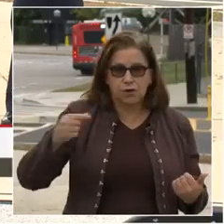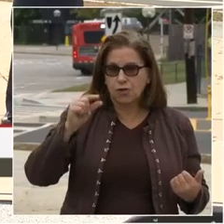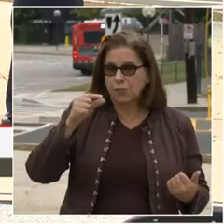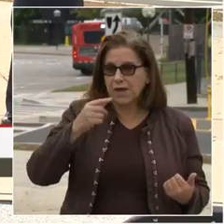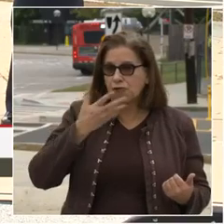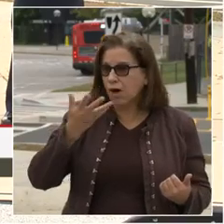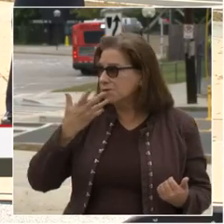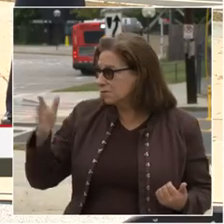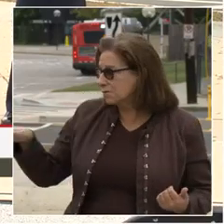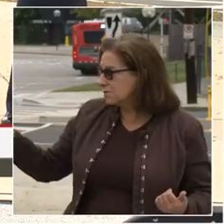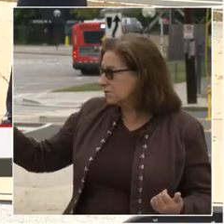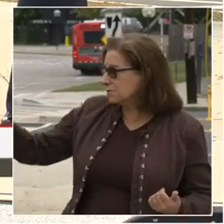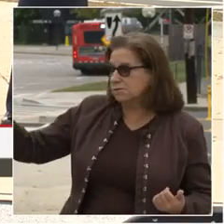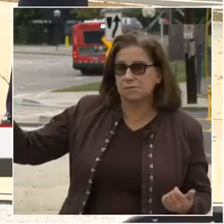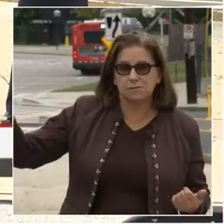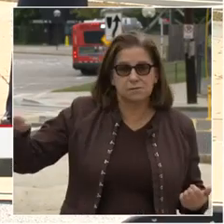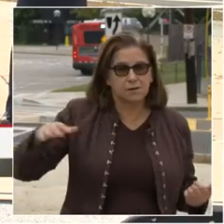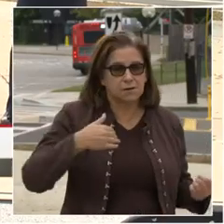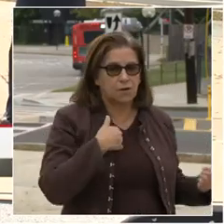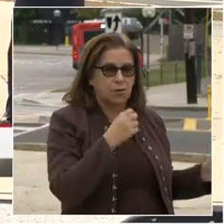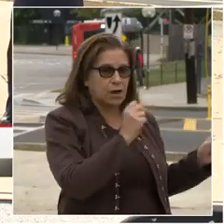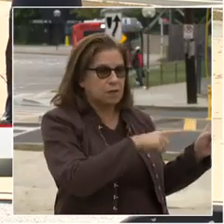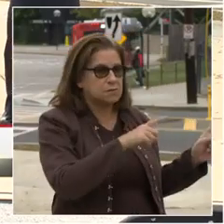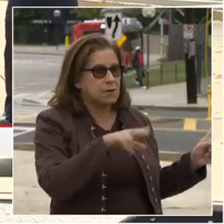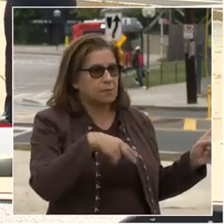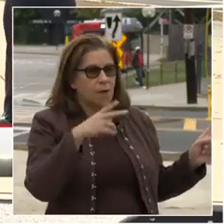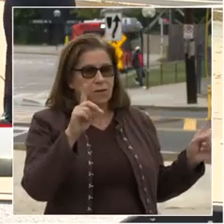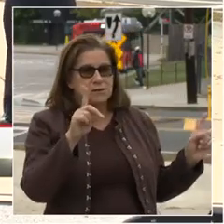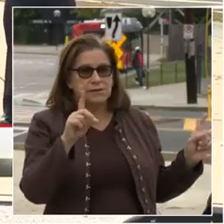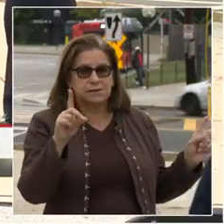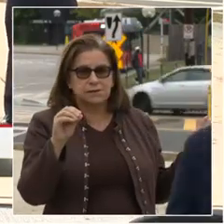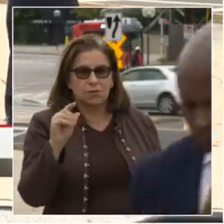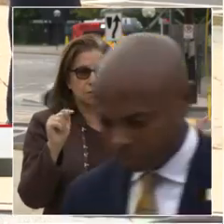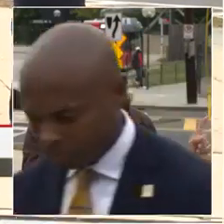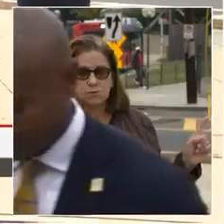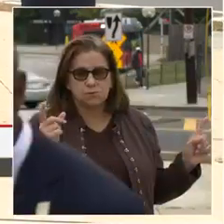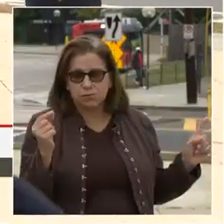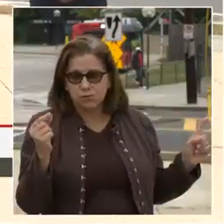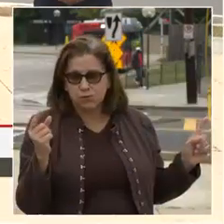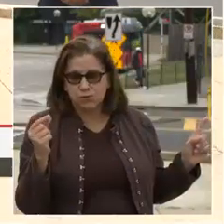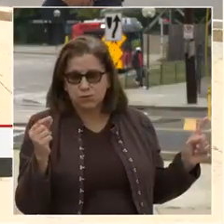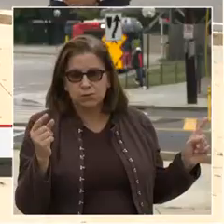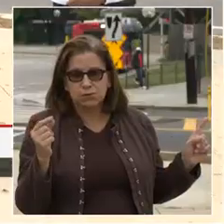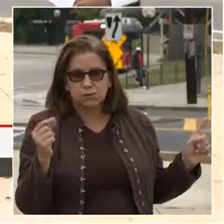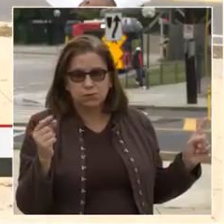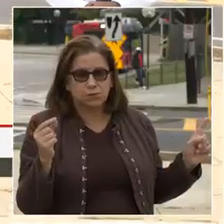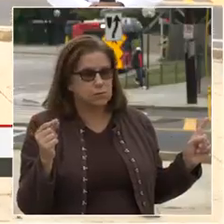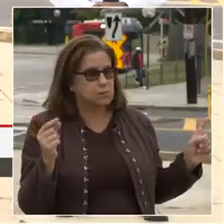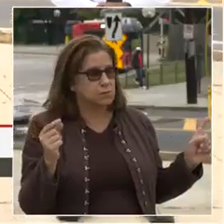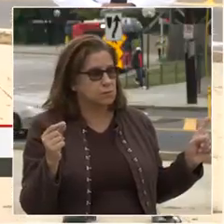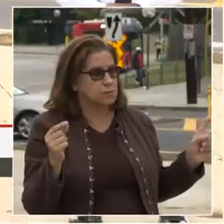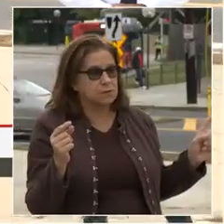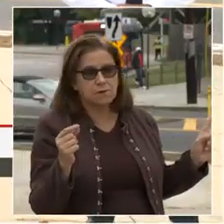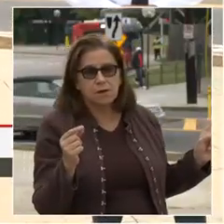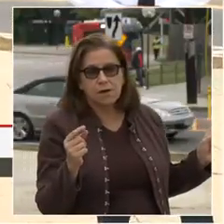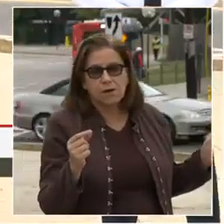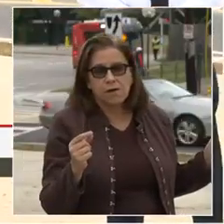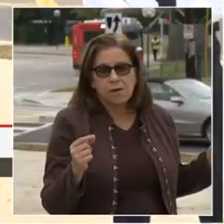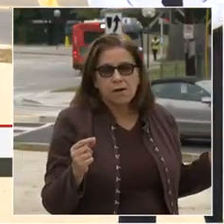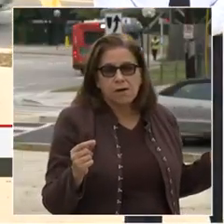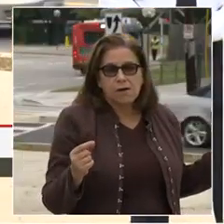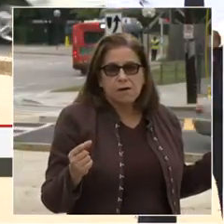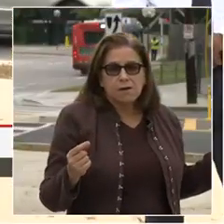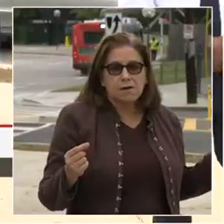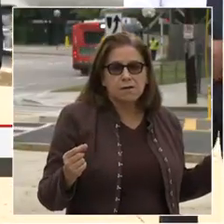DDOT is, as the former president in 2012 to 17, we asked for median strips, those raised sidewalks